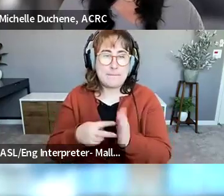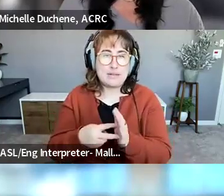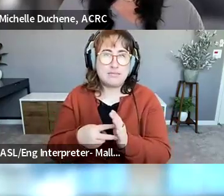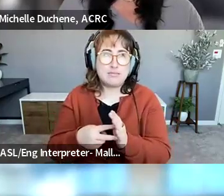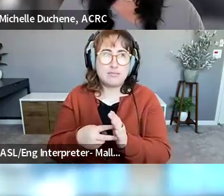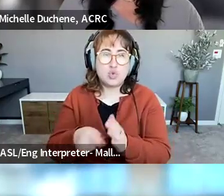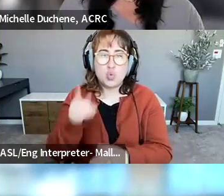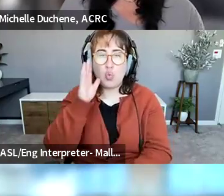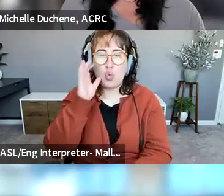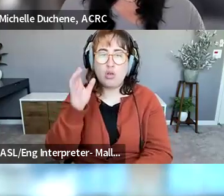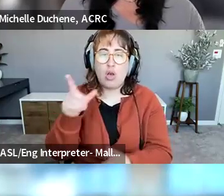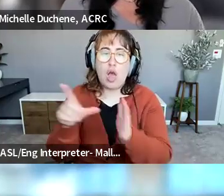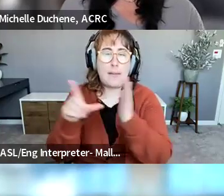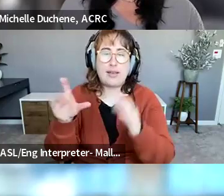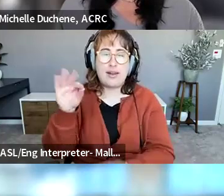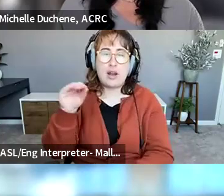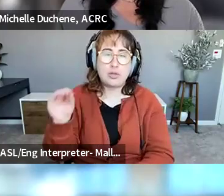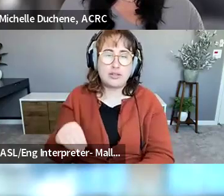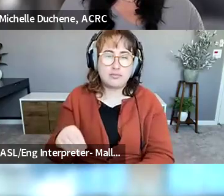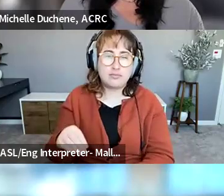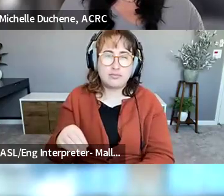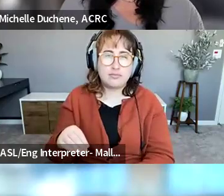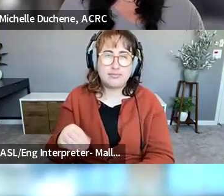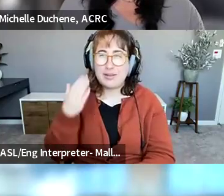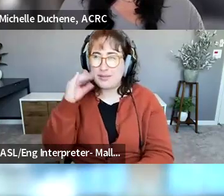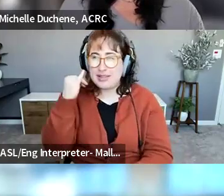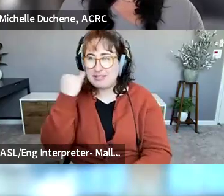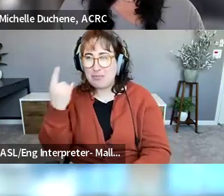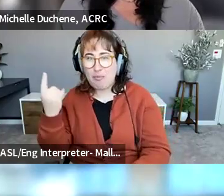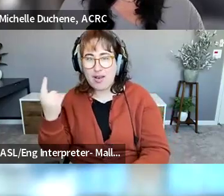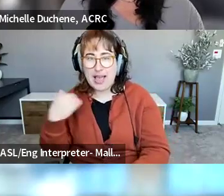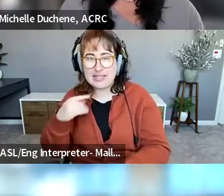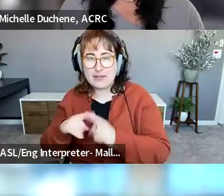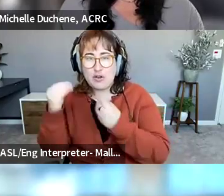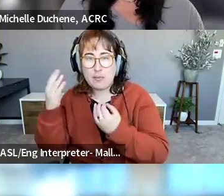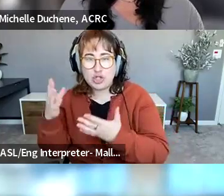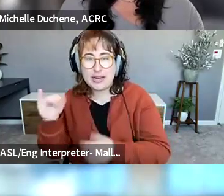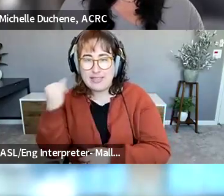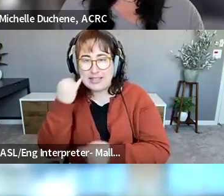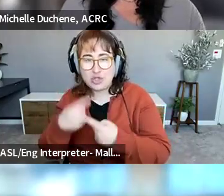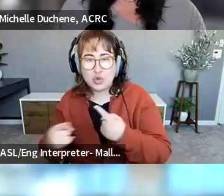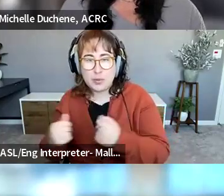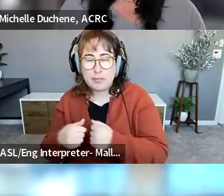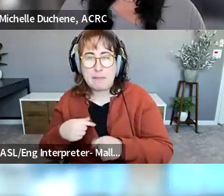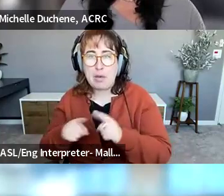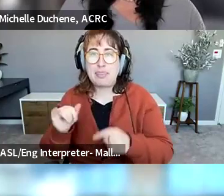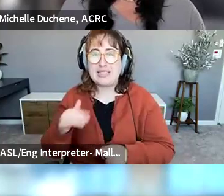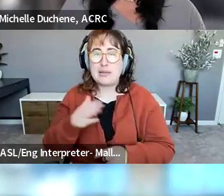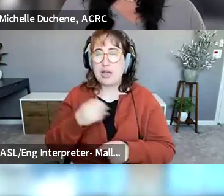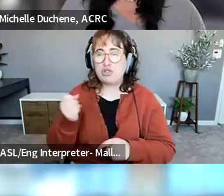think you're going to be at 90%. And so I don't know if someone wants to unmute themselves and if they believe anything differently, but I believe that's the threshold